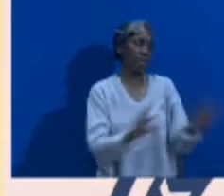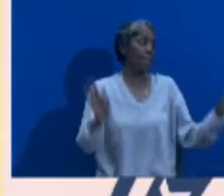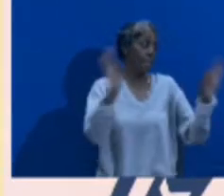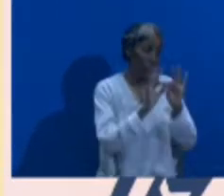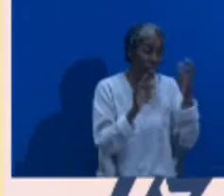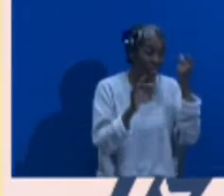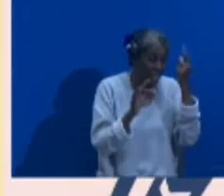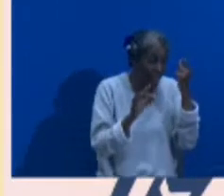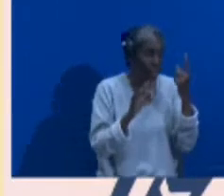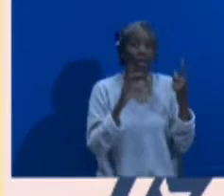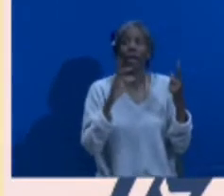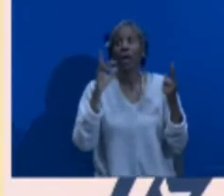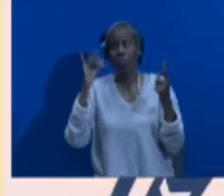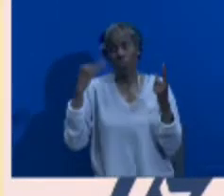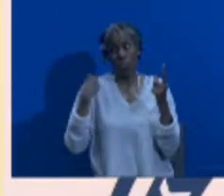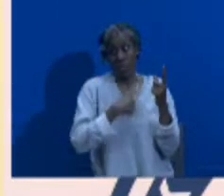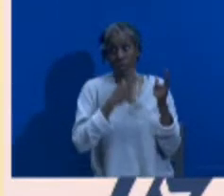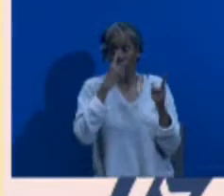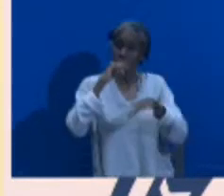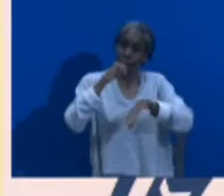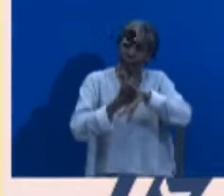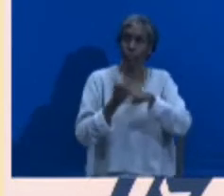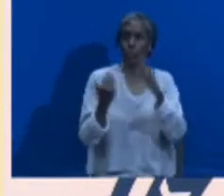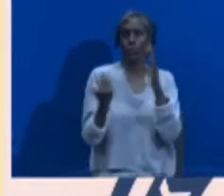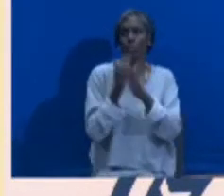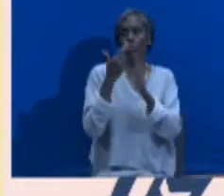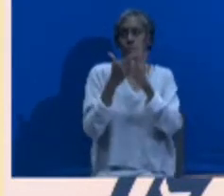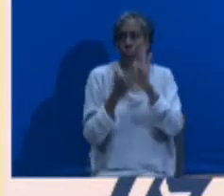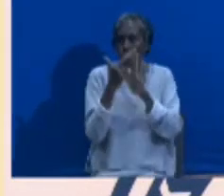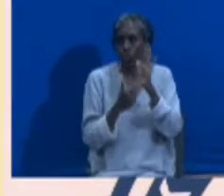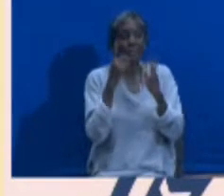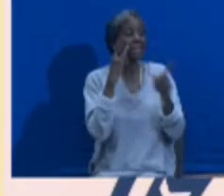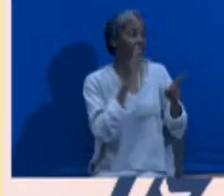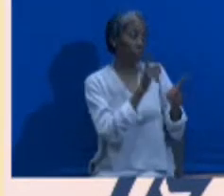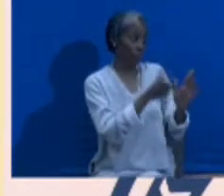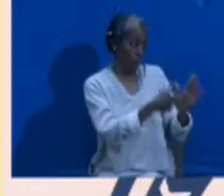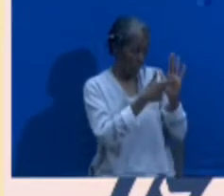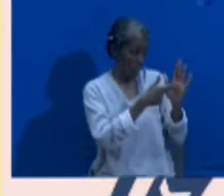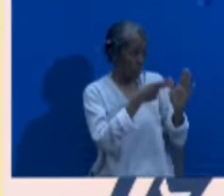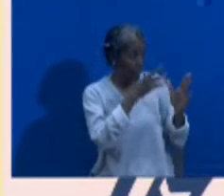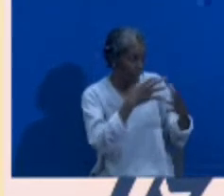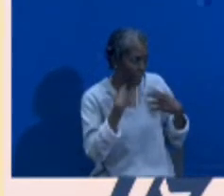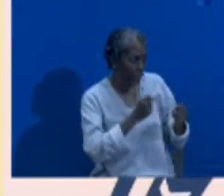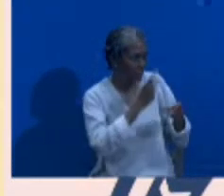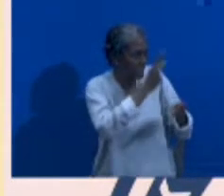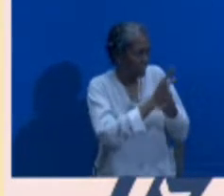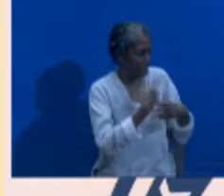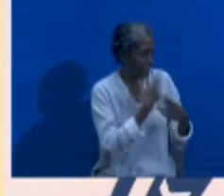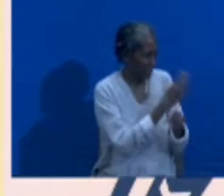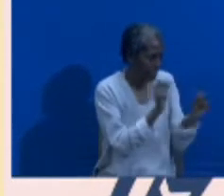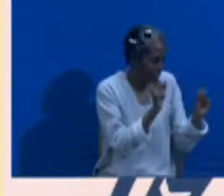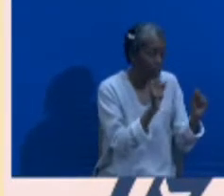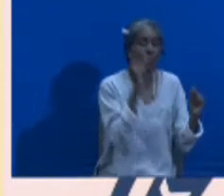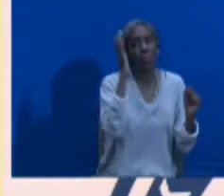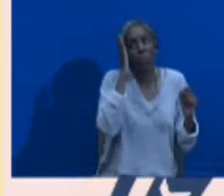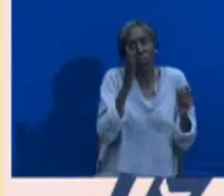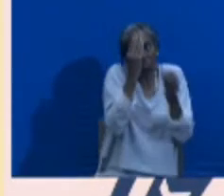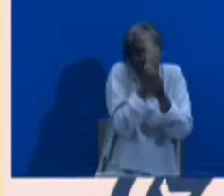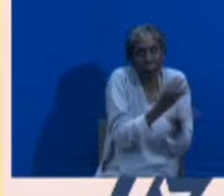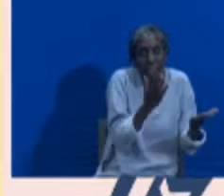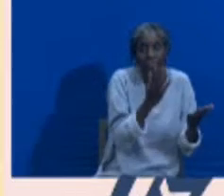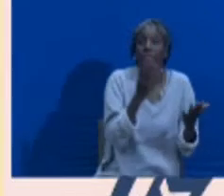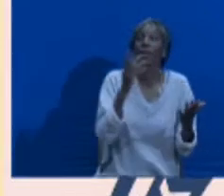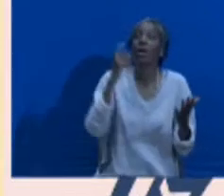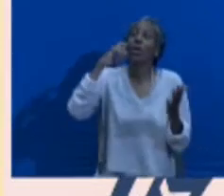public health reason to do so. The other thing I wanted to mention are the trends that we're seeing. Our